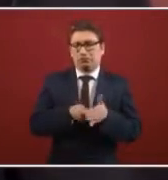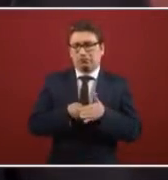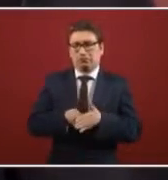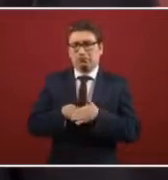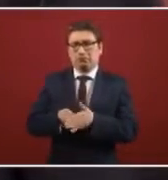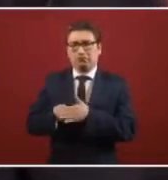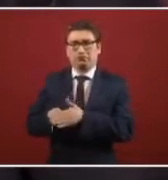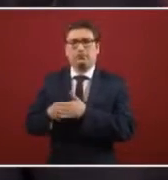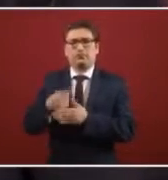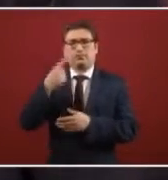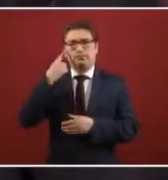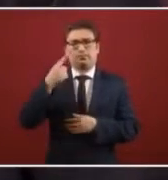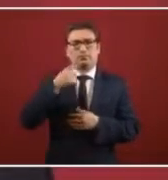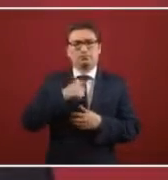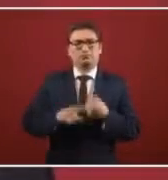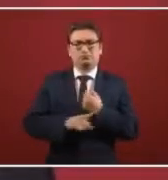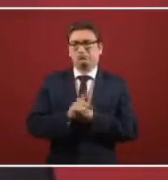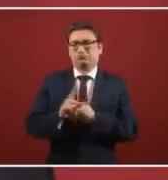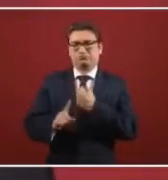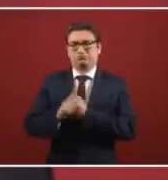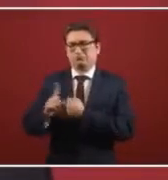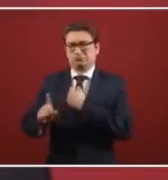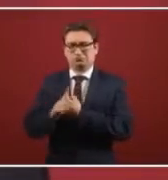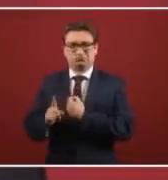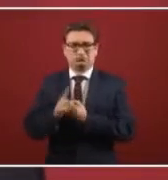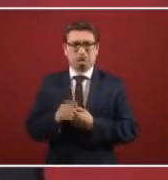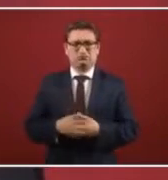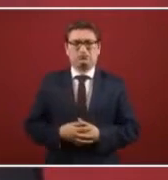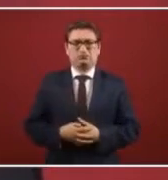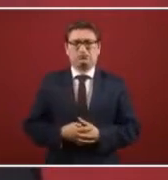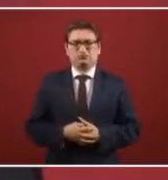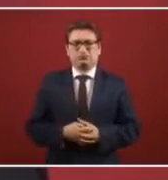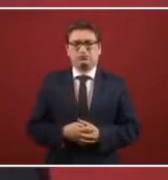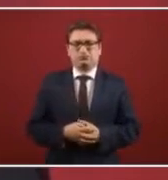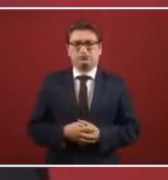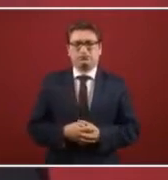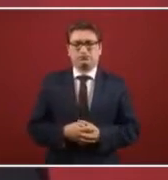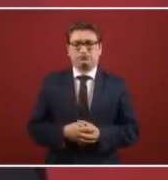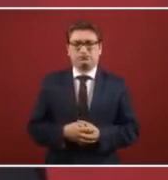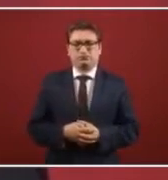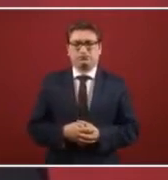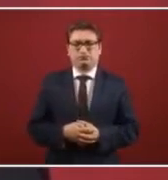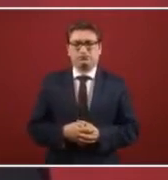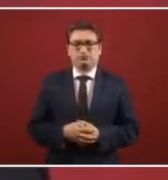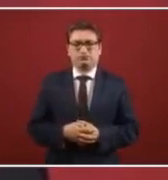el caos, It's creating cause and conflict.